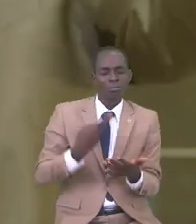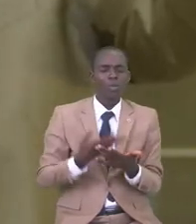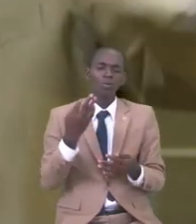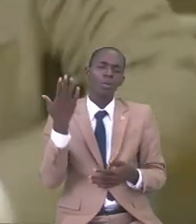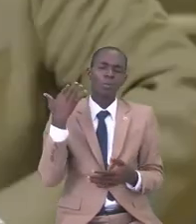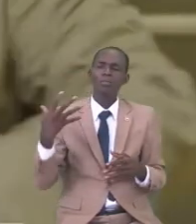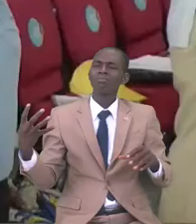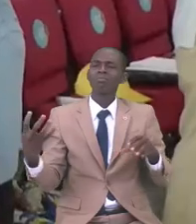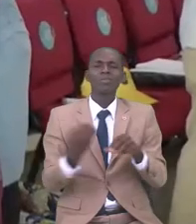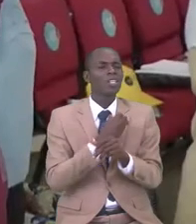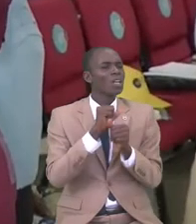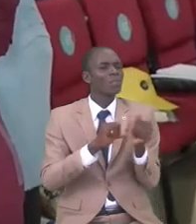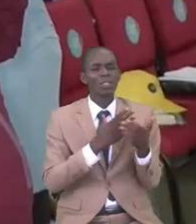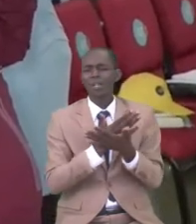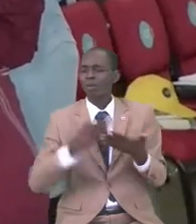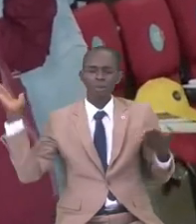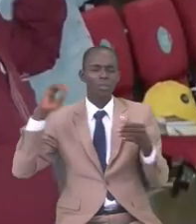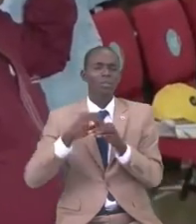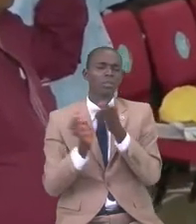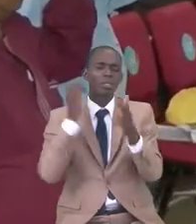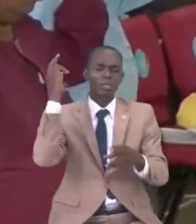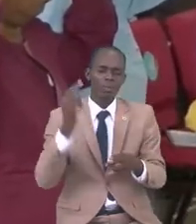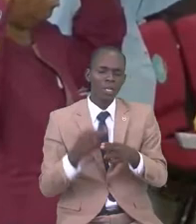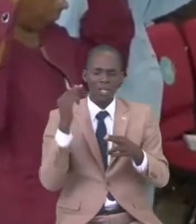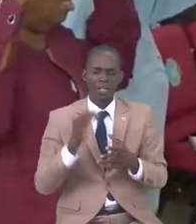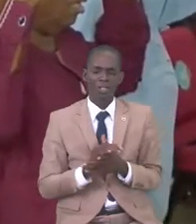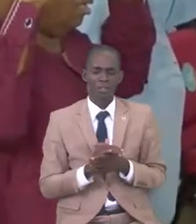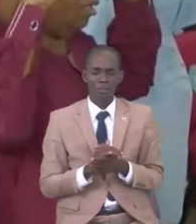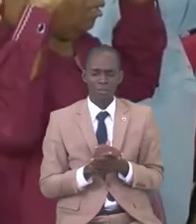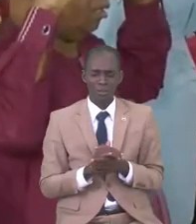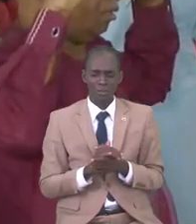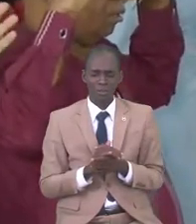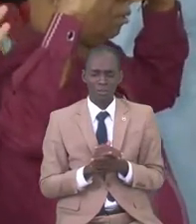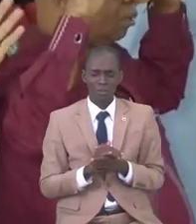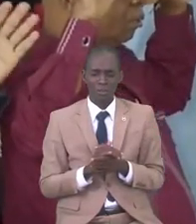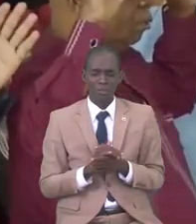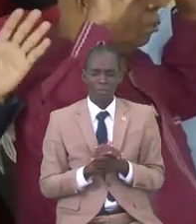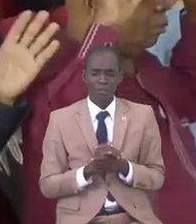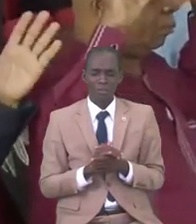wipe everything away in Jesus' name.